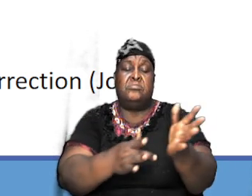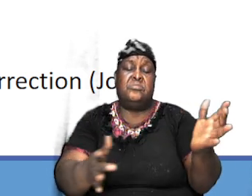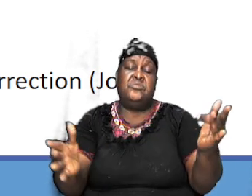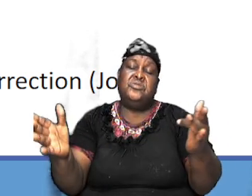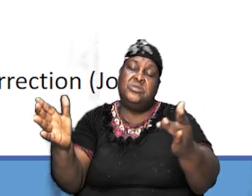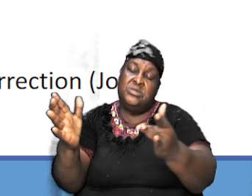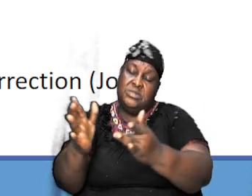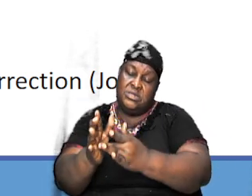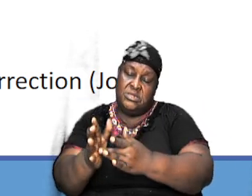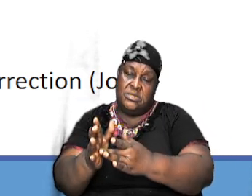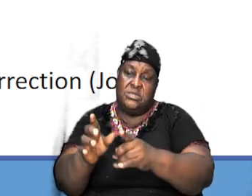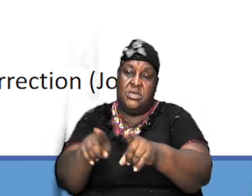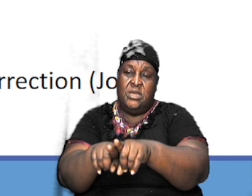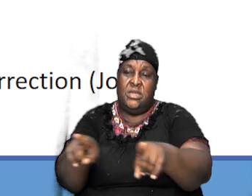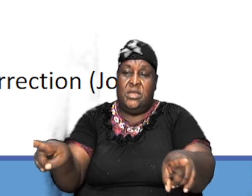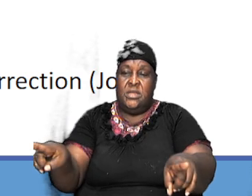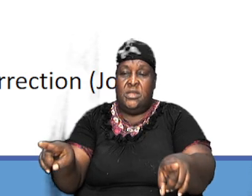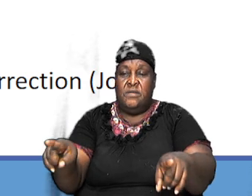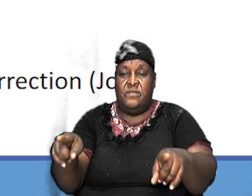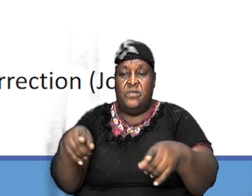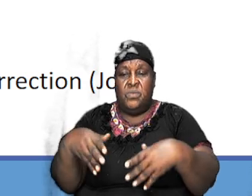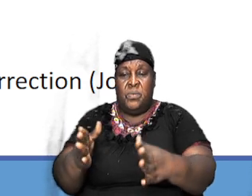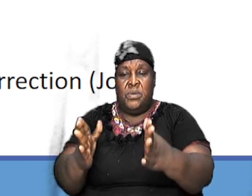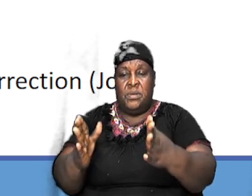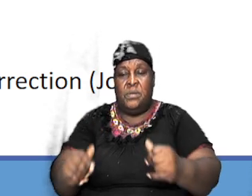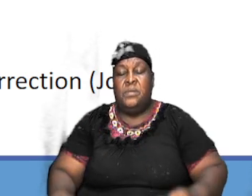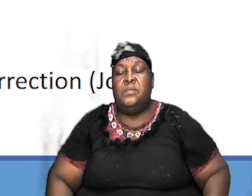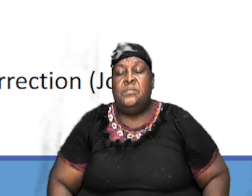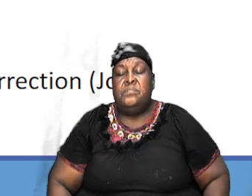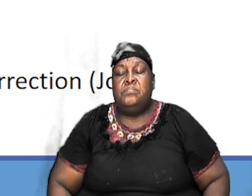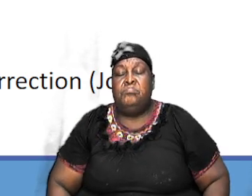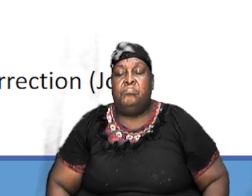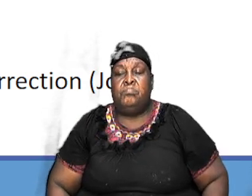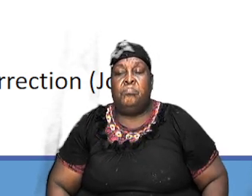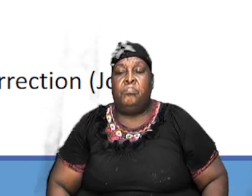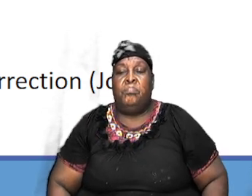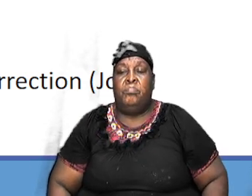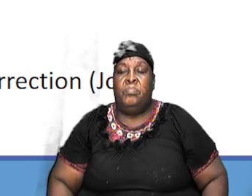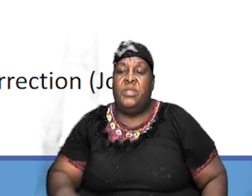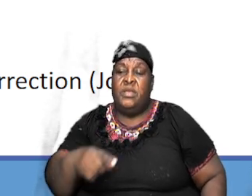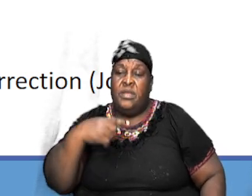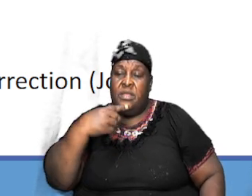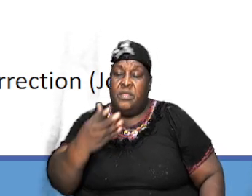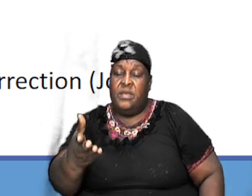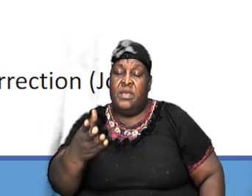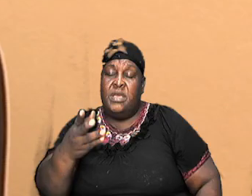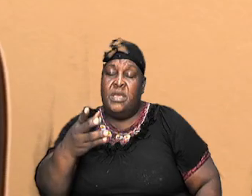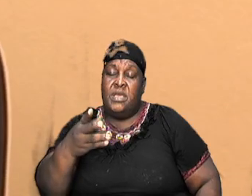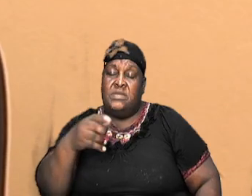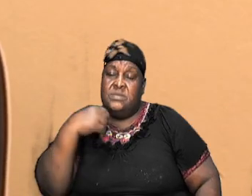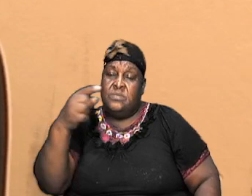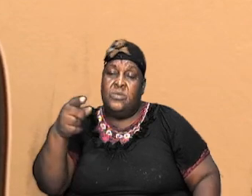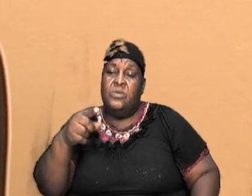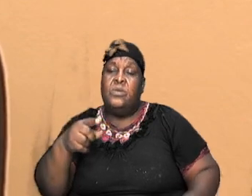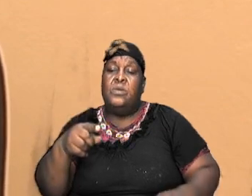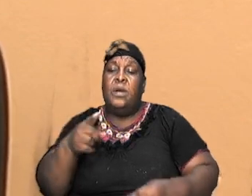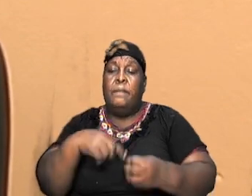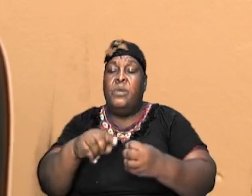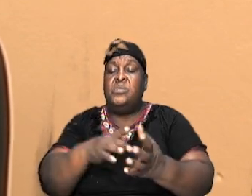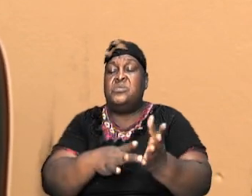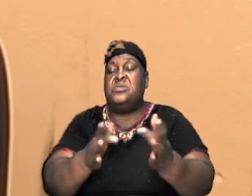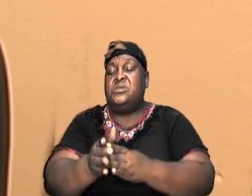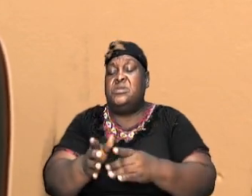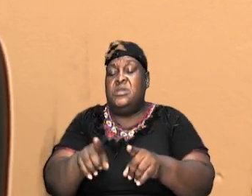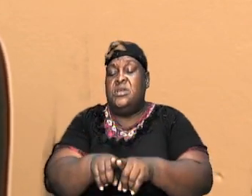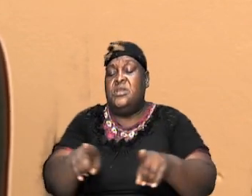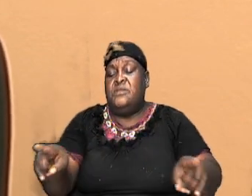Jesus in a different light. And they presented him in a different light, not so